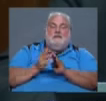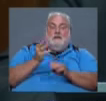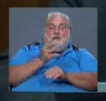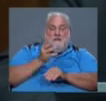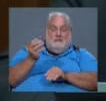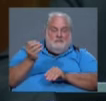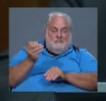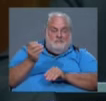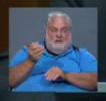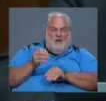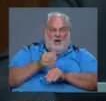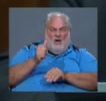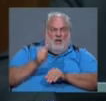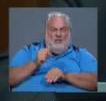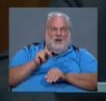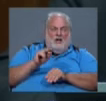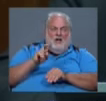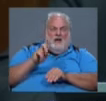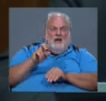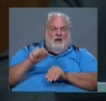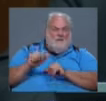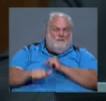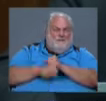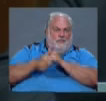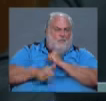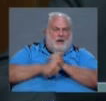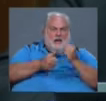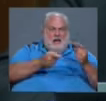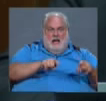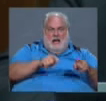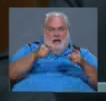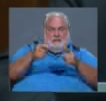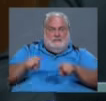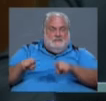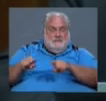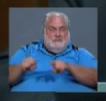and other types of threats that are being made.